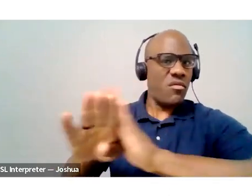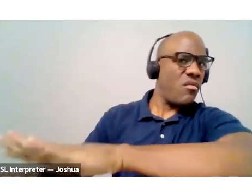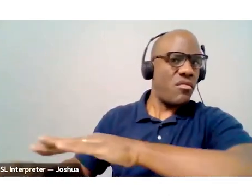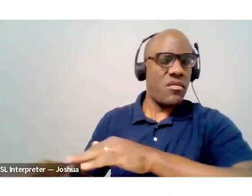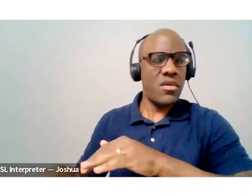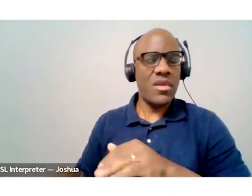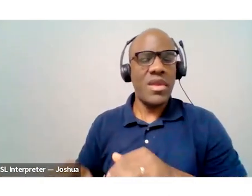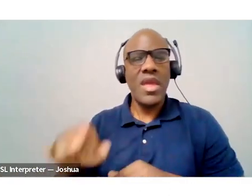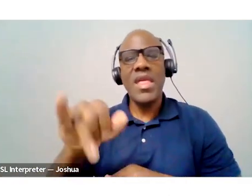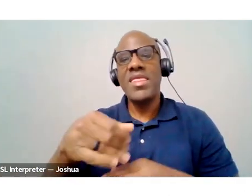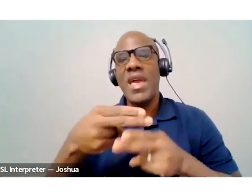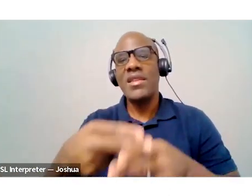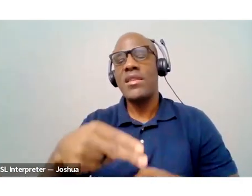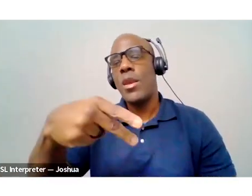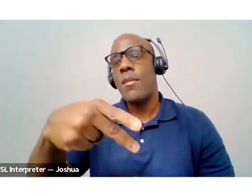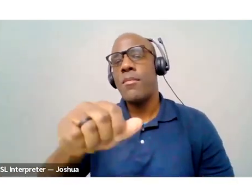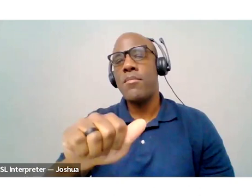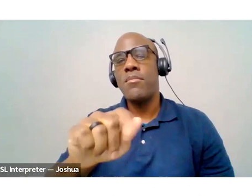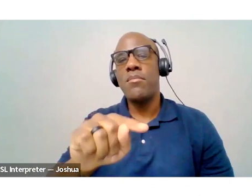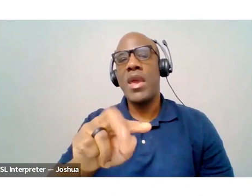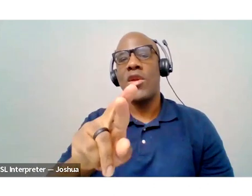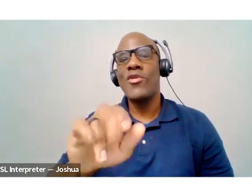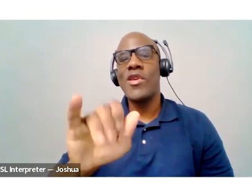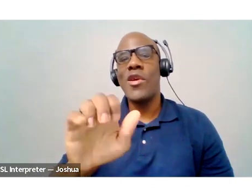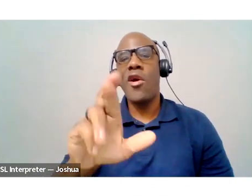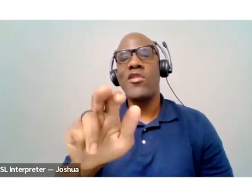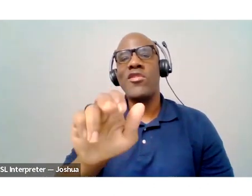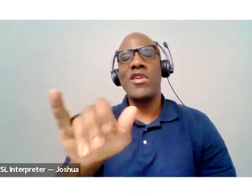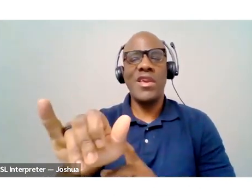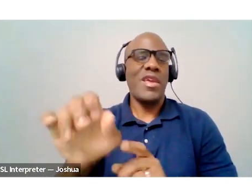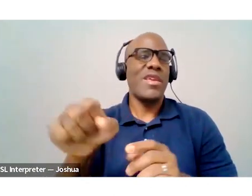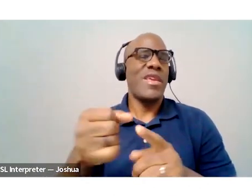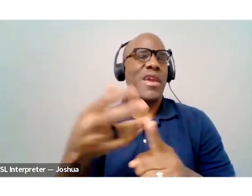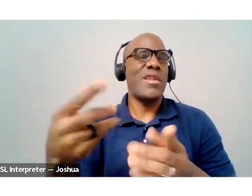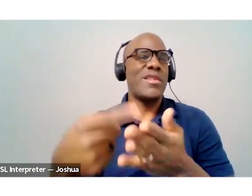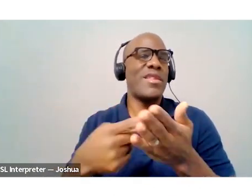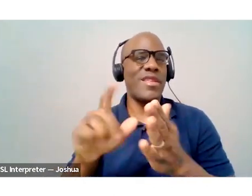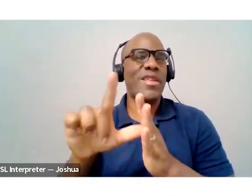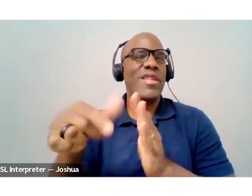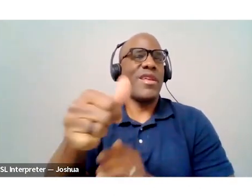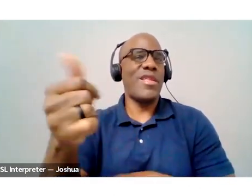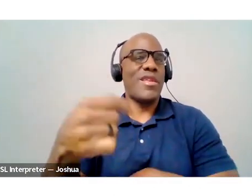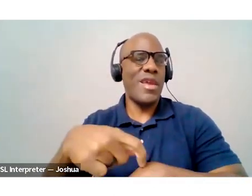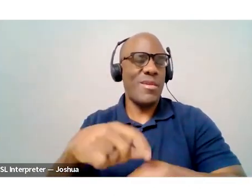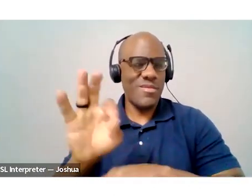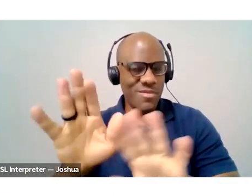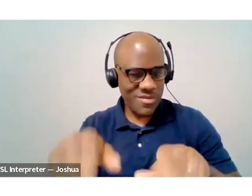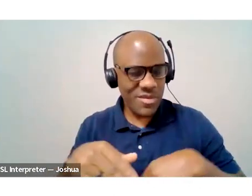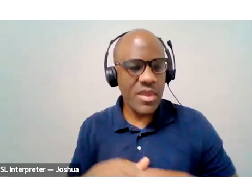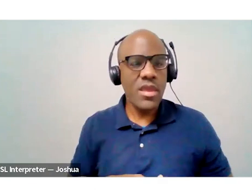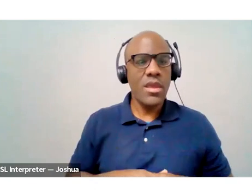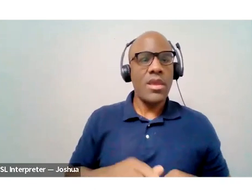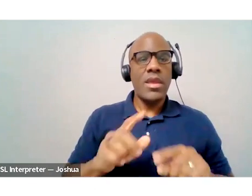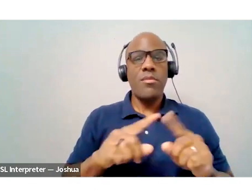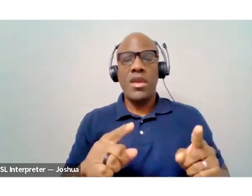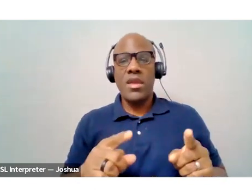time. But this is quite, I think, fascinating. Let me just, to engage this, let